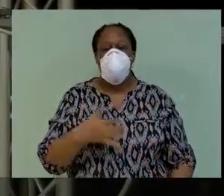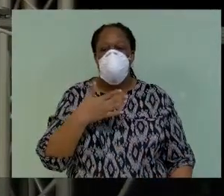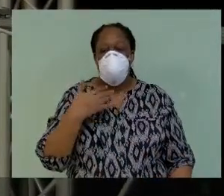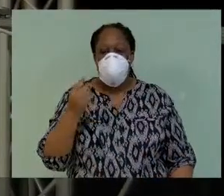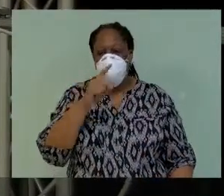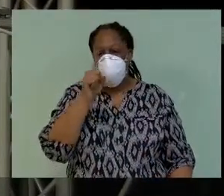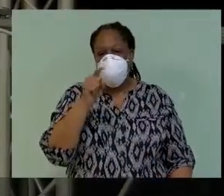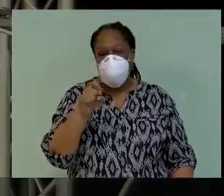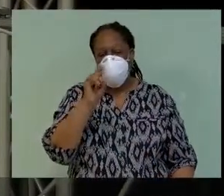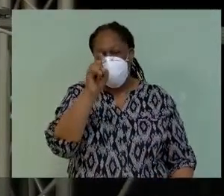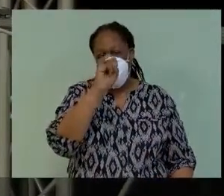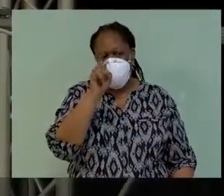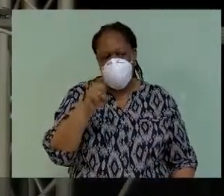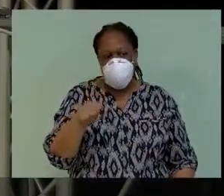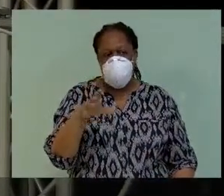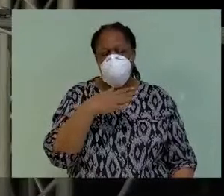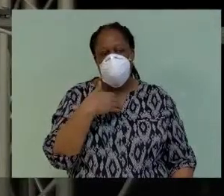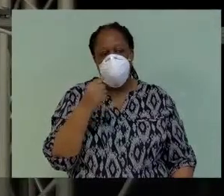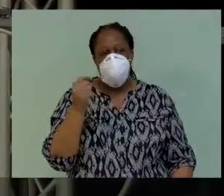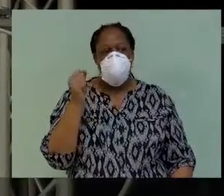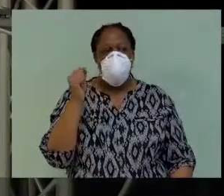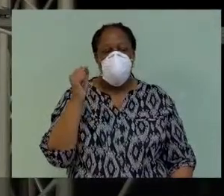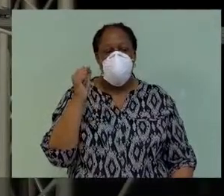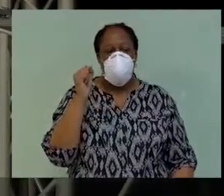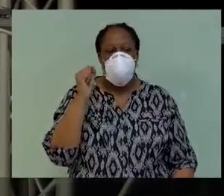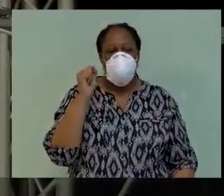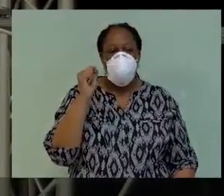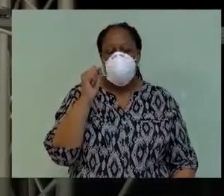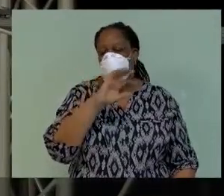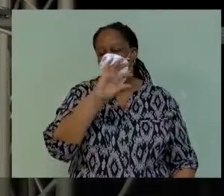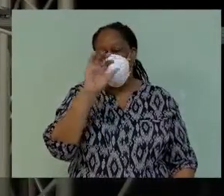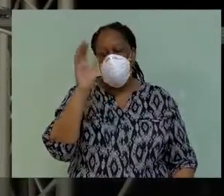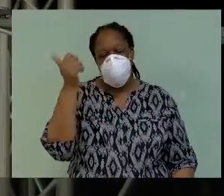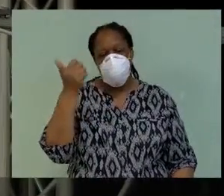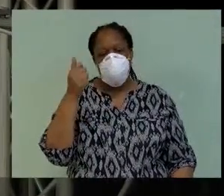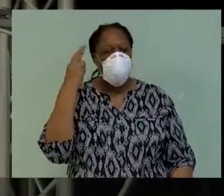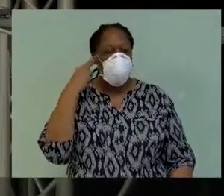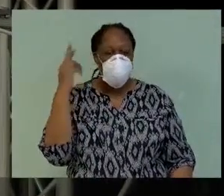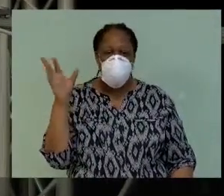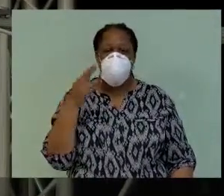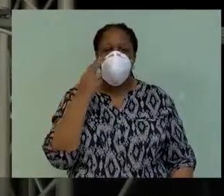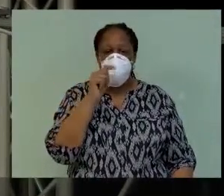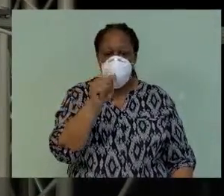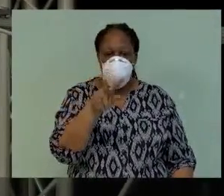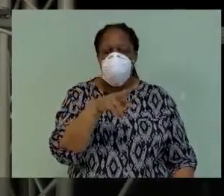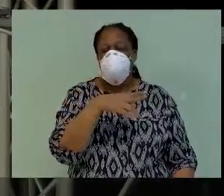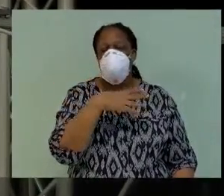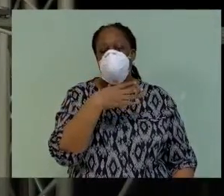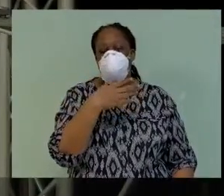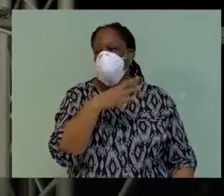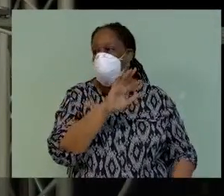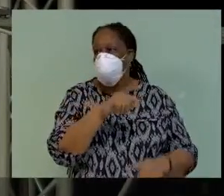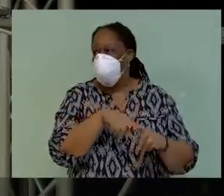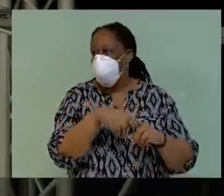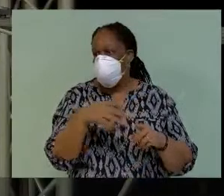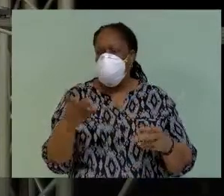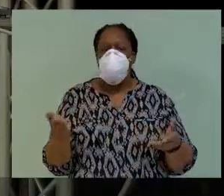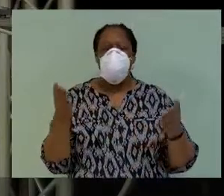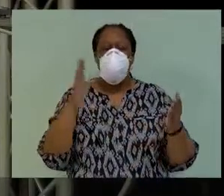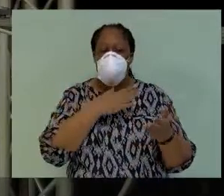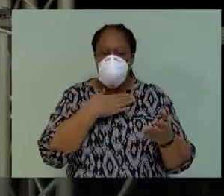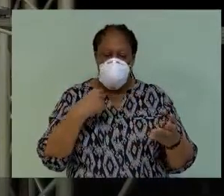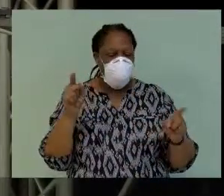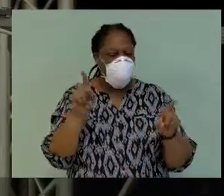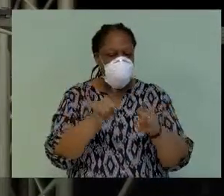course, ZIZ, Open Interactive, and all the media here in St. Kitts and Nevis, and Caribbean Broadcasting